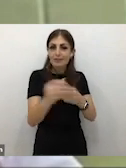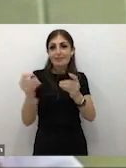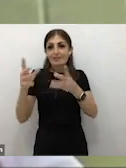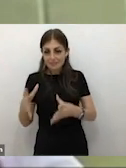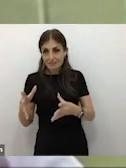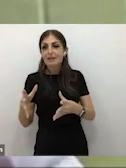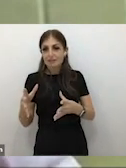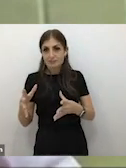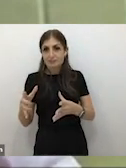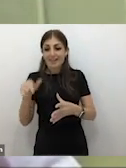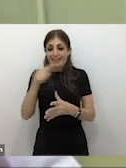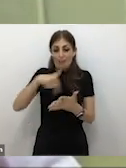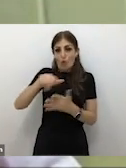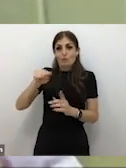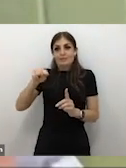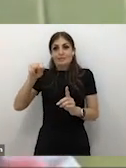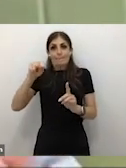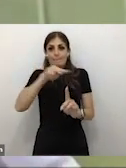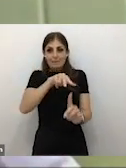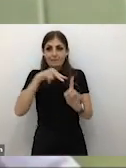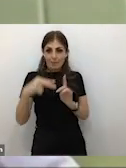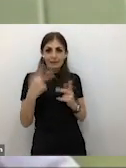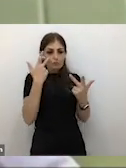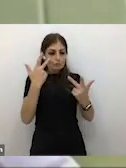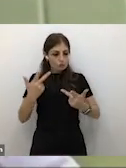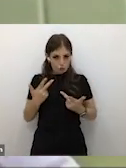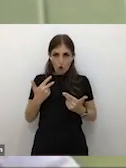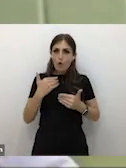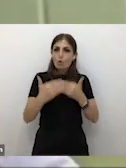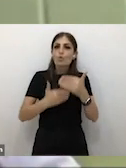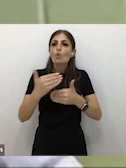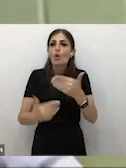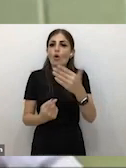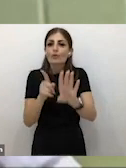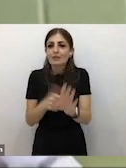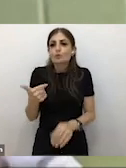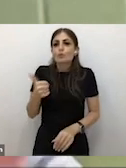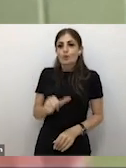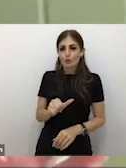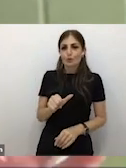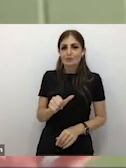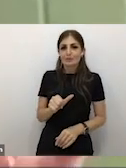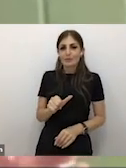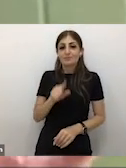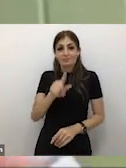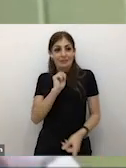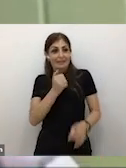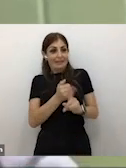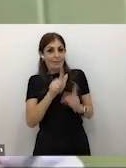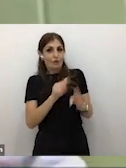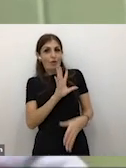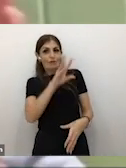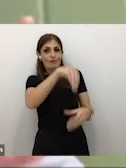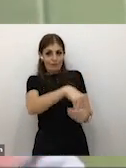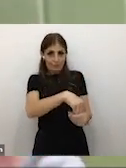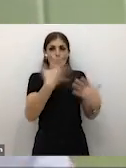facilitators. And these perspectives will unfold in your practice over the coming years. People talk about the impact of the participation in the